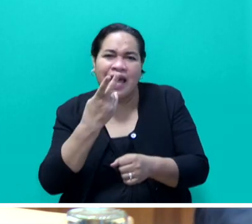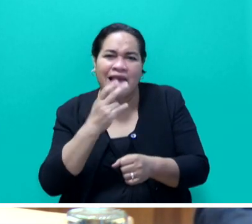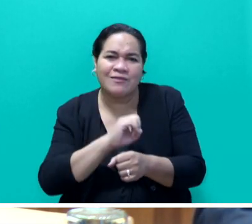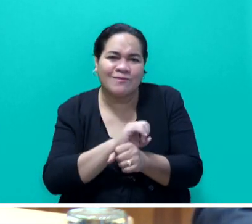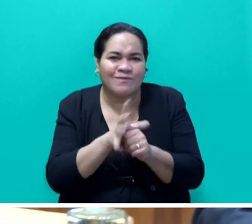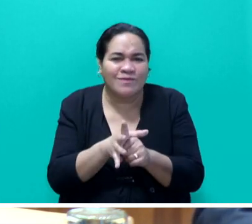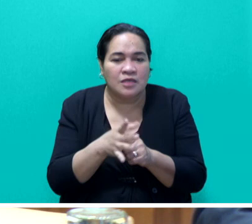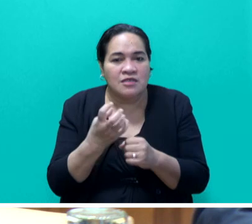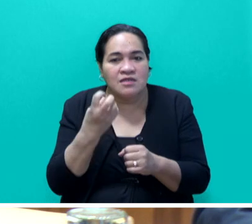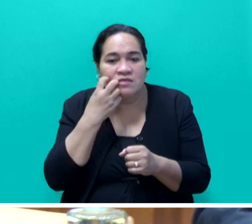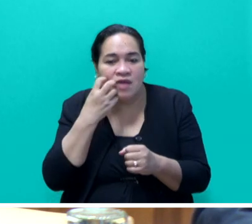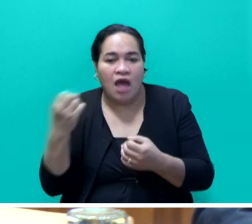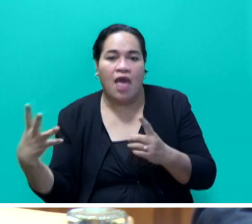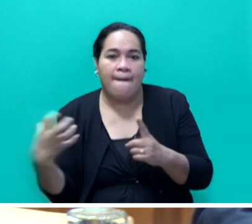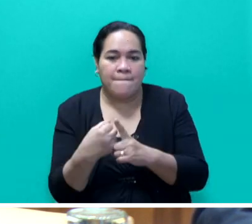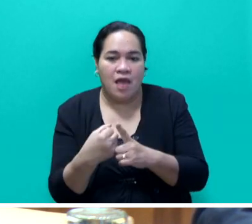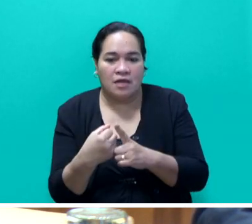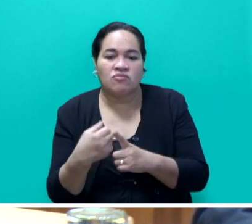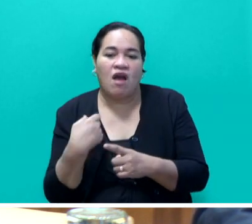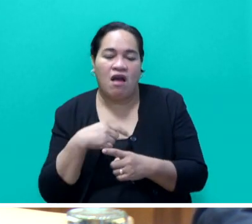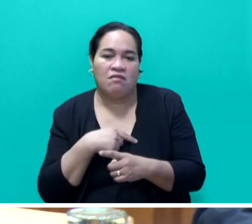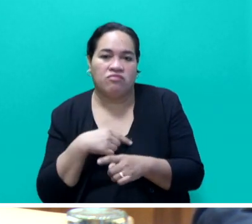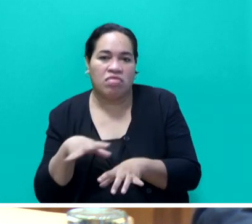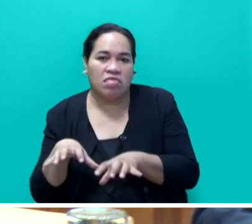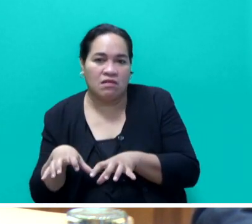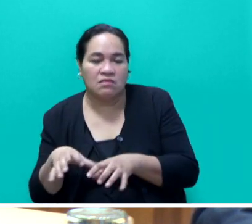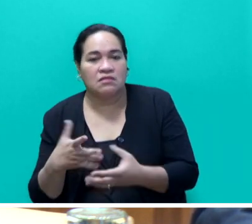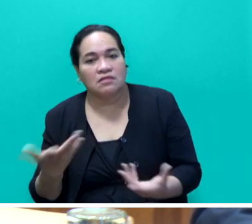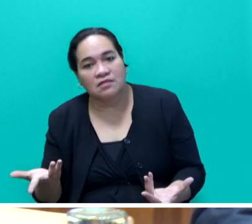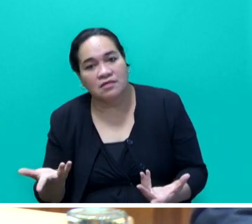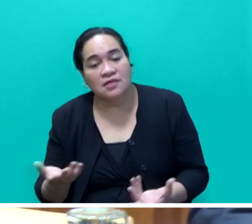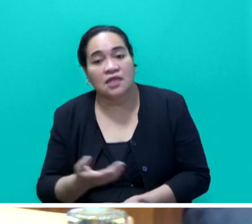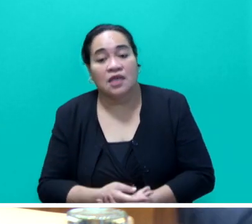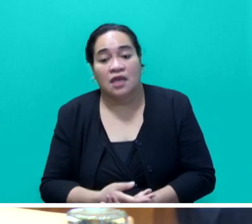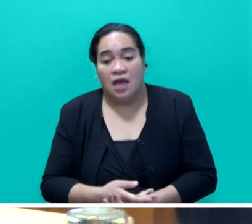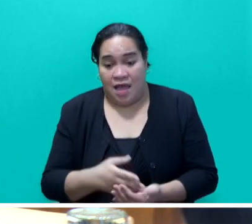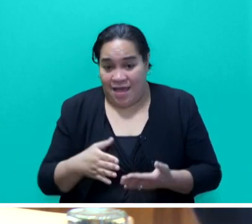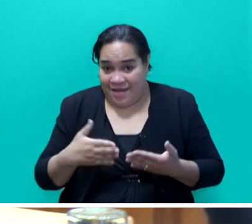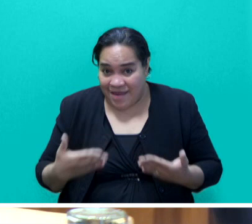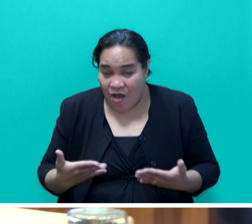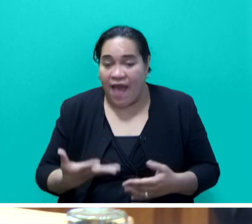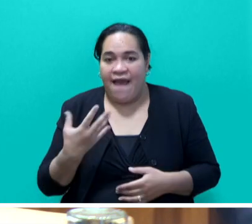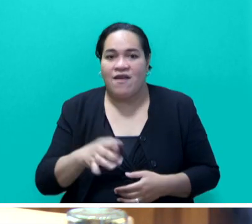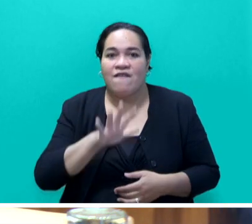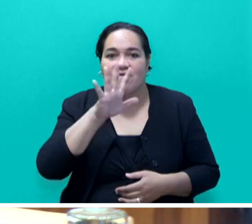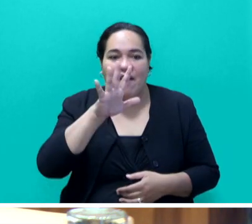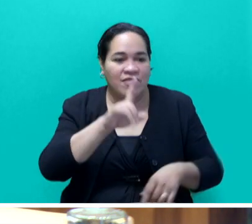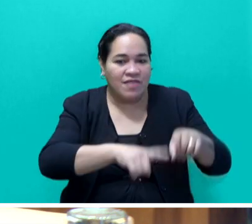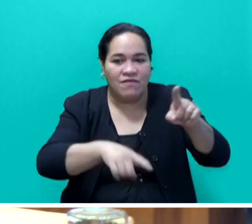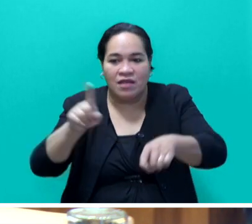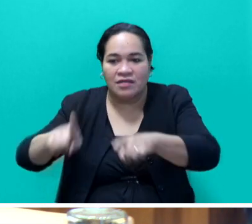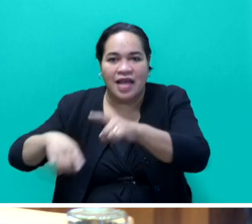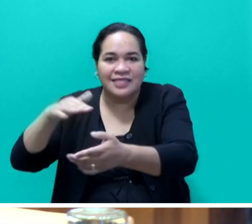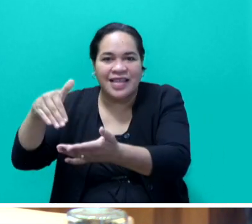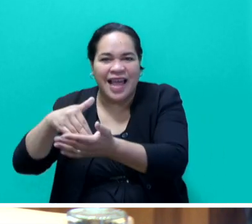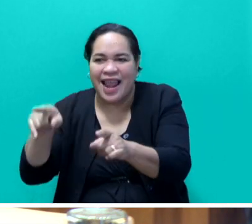huge impact on our cultural and creative industries. Mr. Speaker, sir, currently there are 5 multicultural